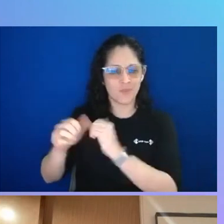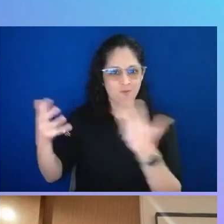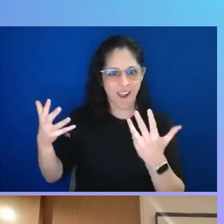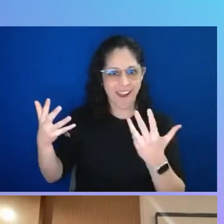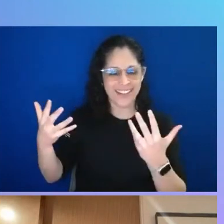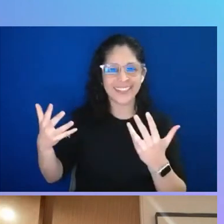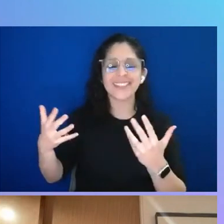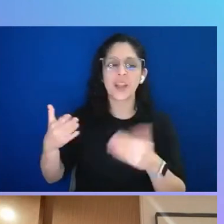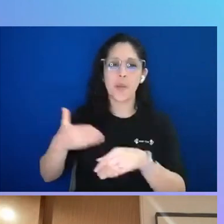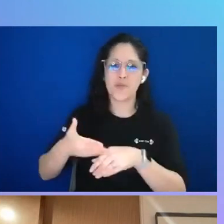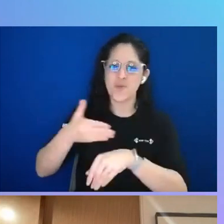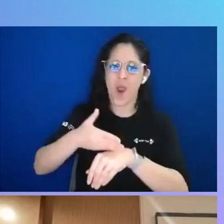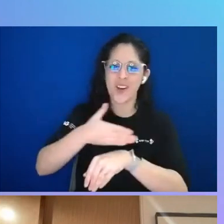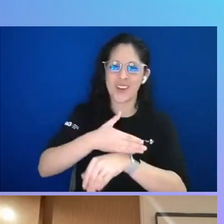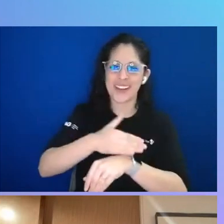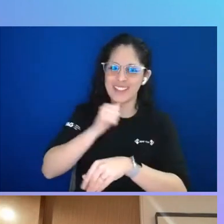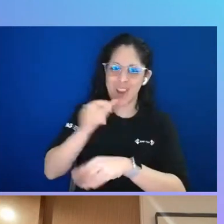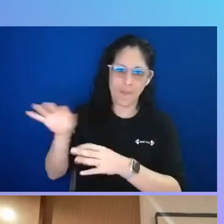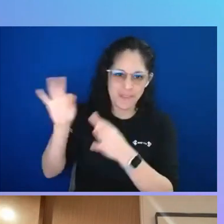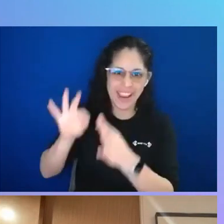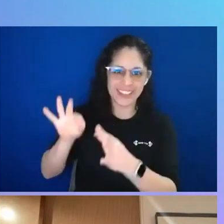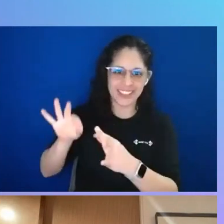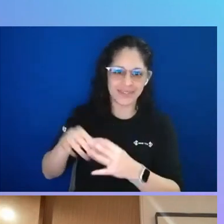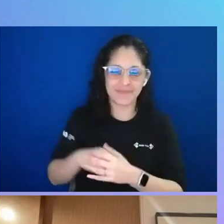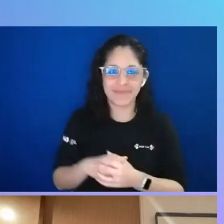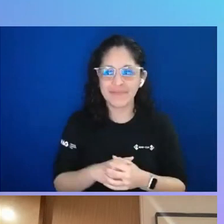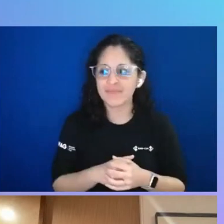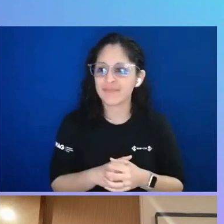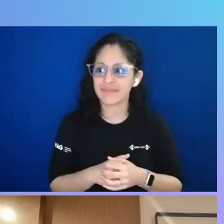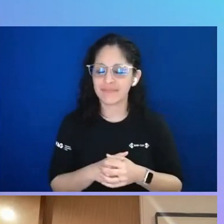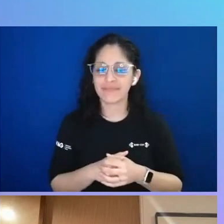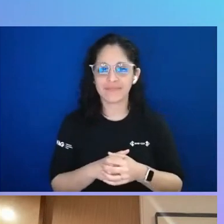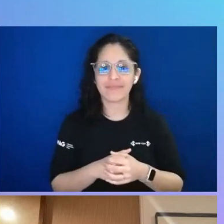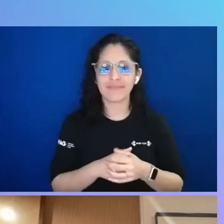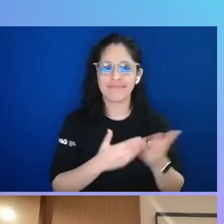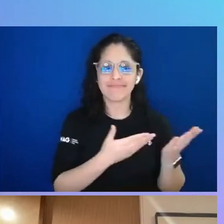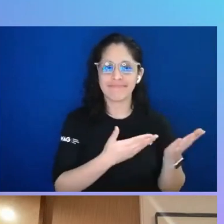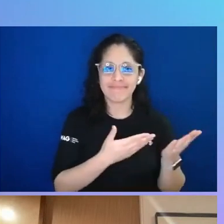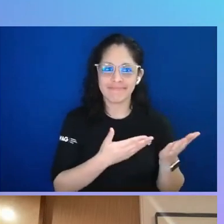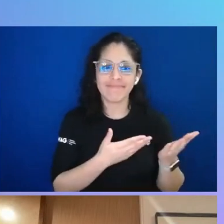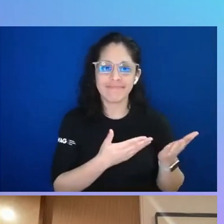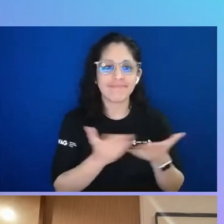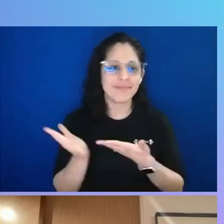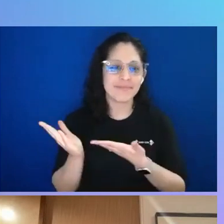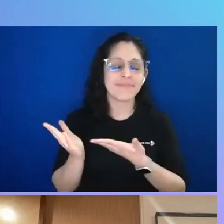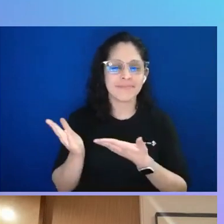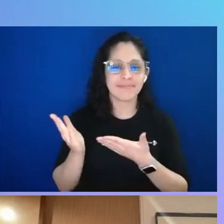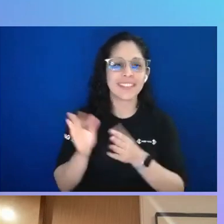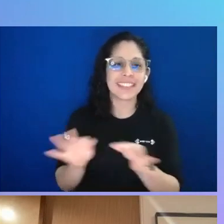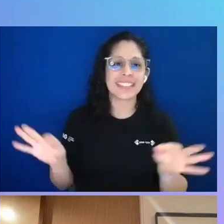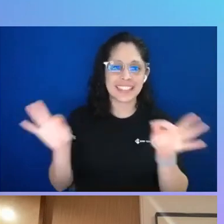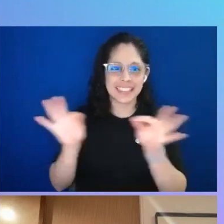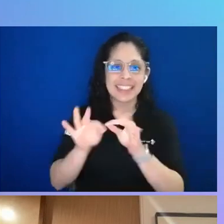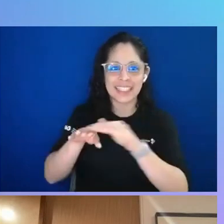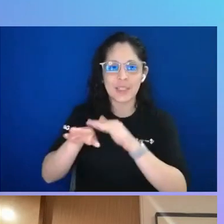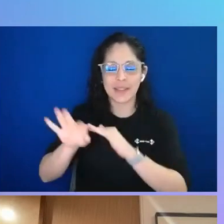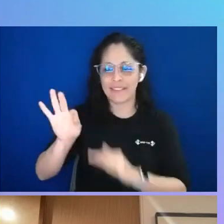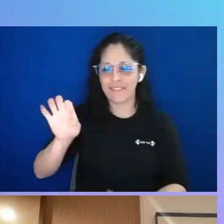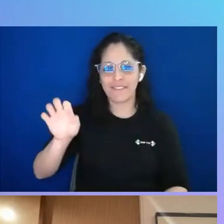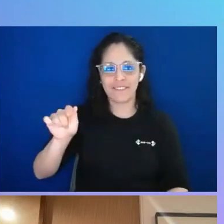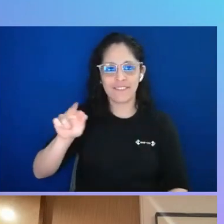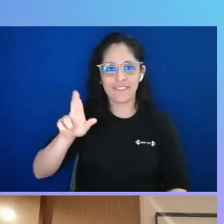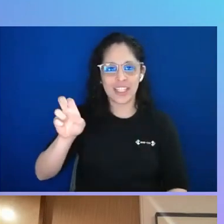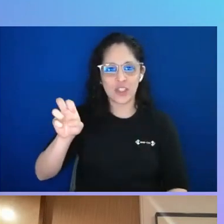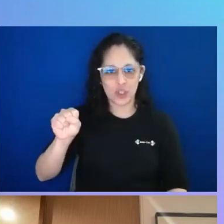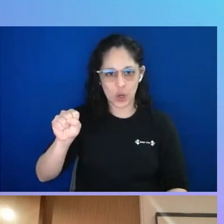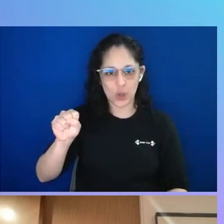the screen, there are some of the key accessibility features offered by Peloton. There's a photo of Peloton instructor